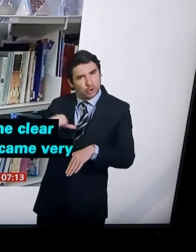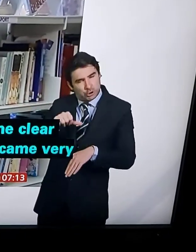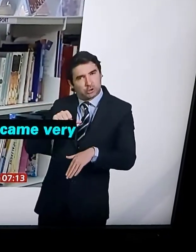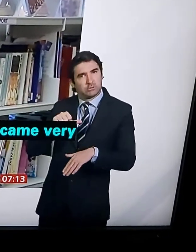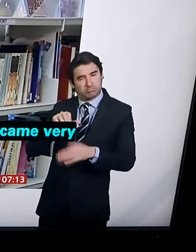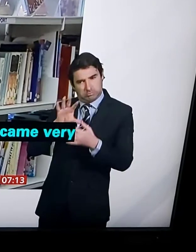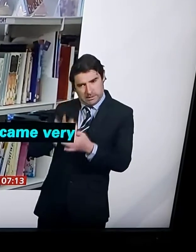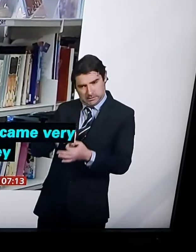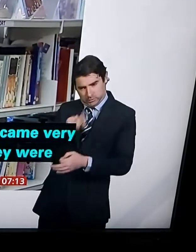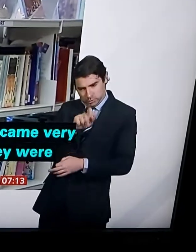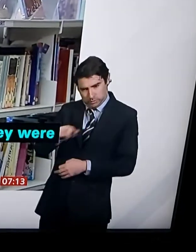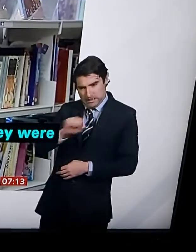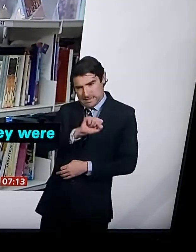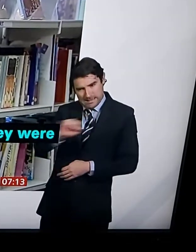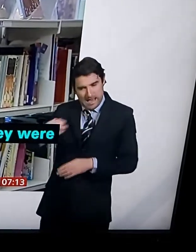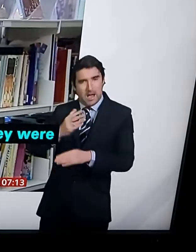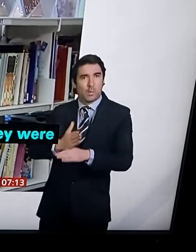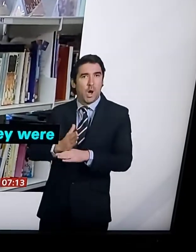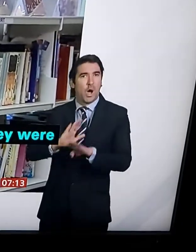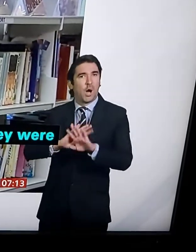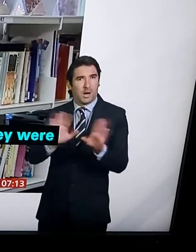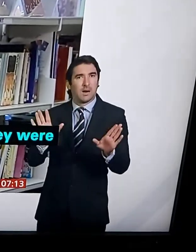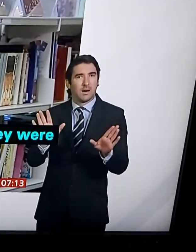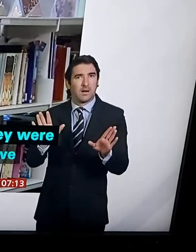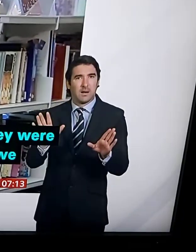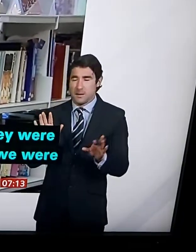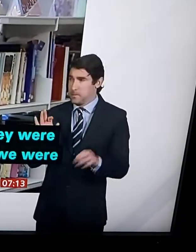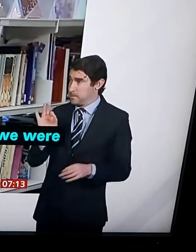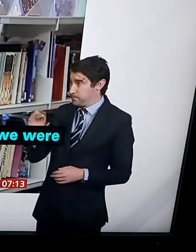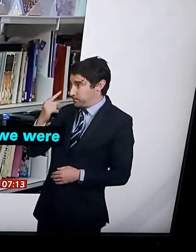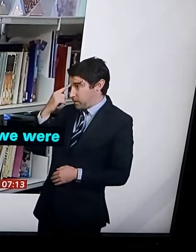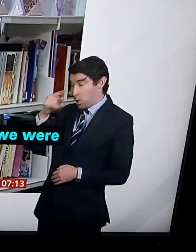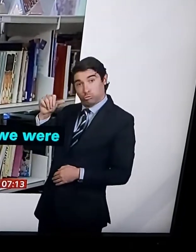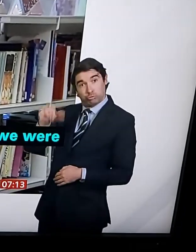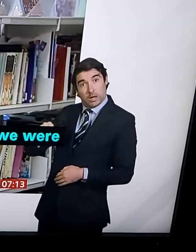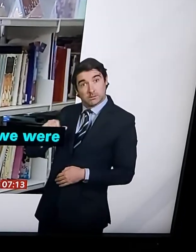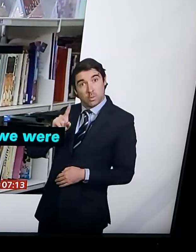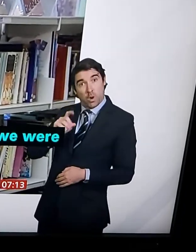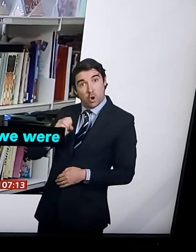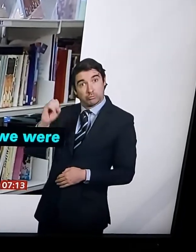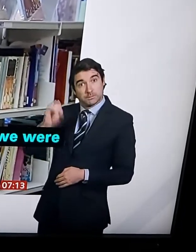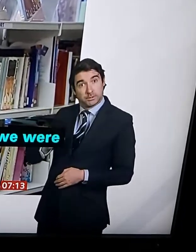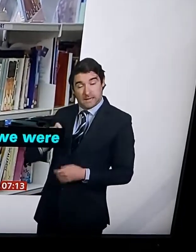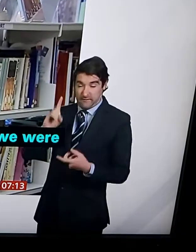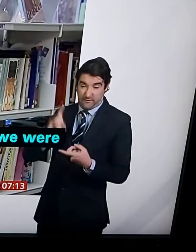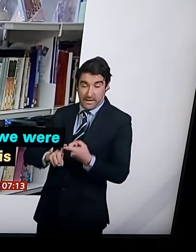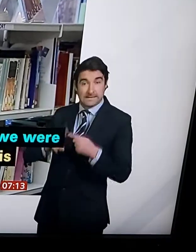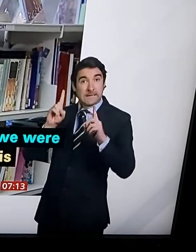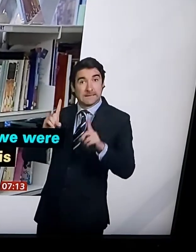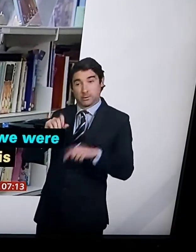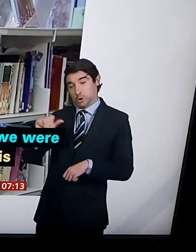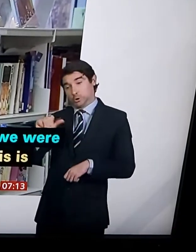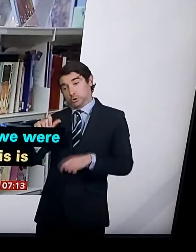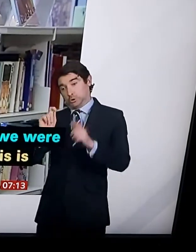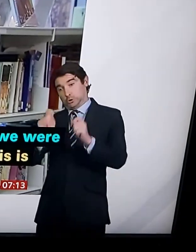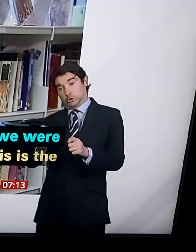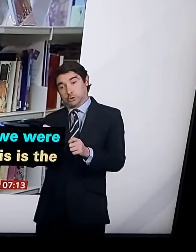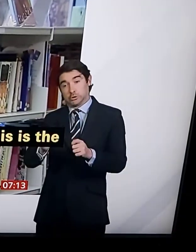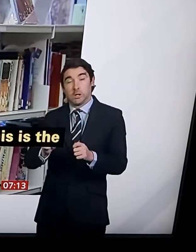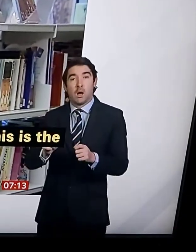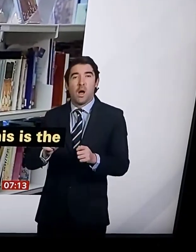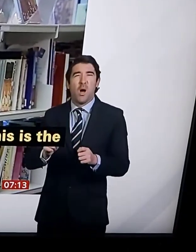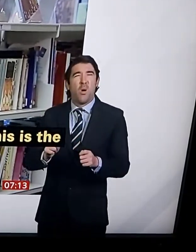was the right move? I think in the circumstances it was the right move, but it's not an ideal solution, not least because a lot of the central